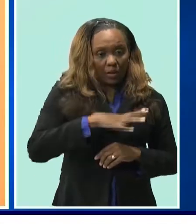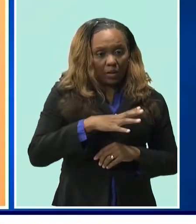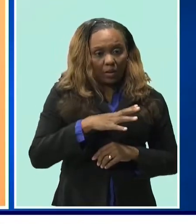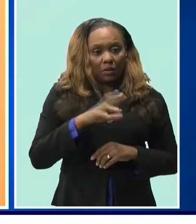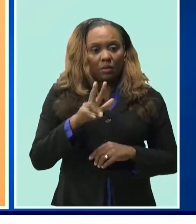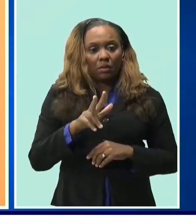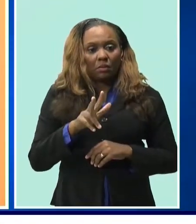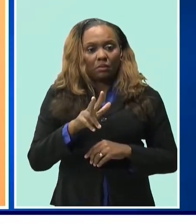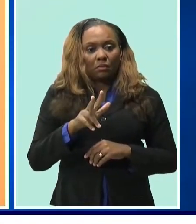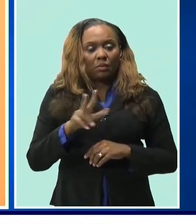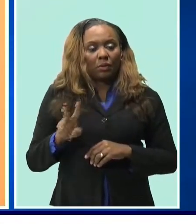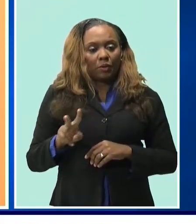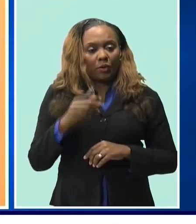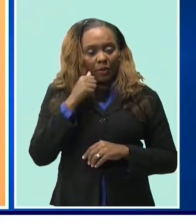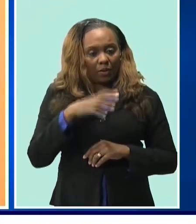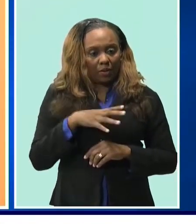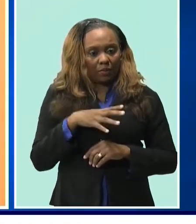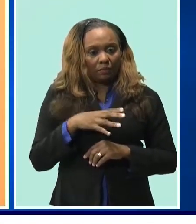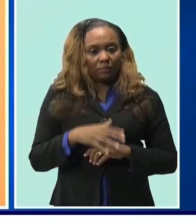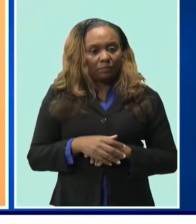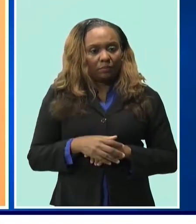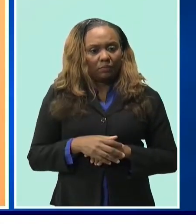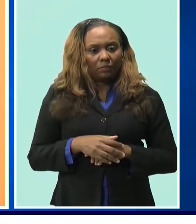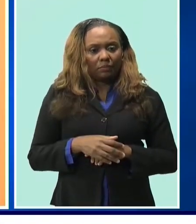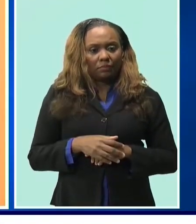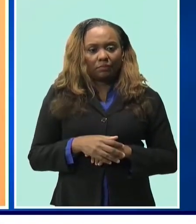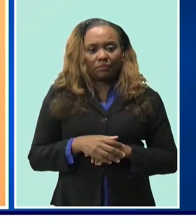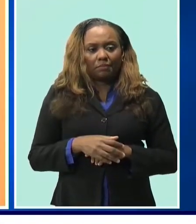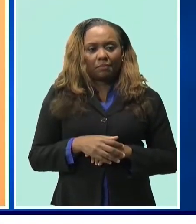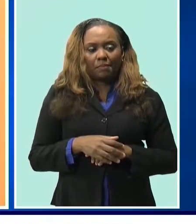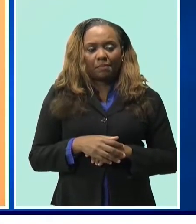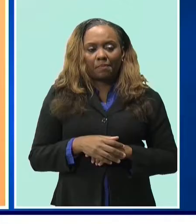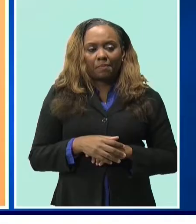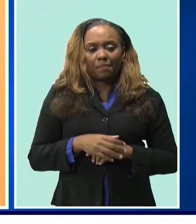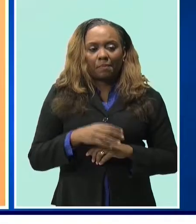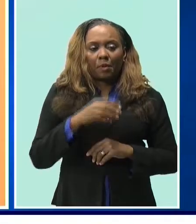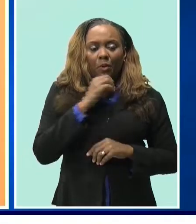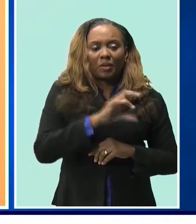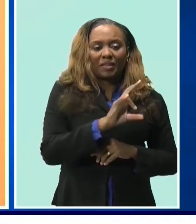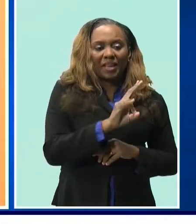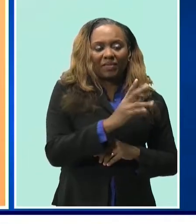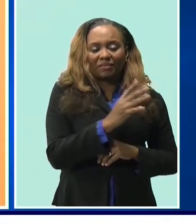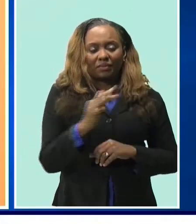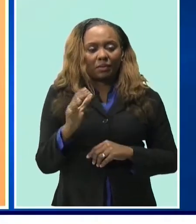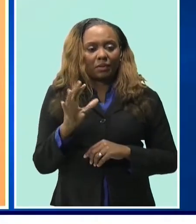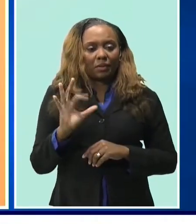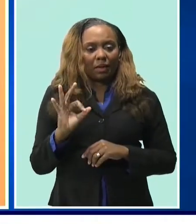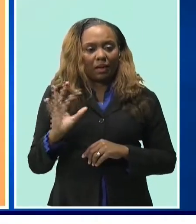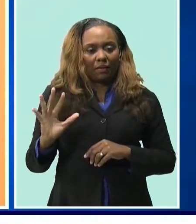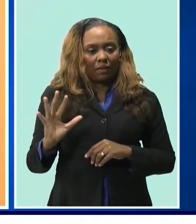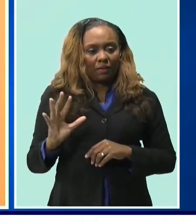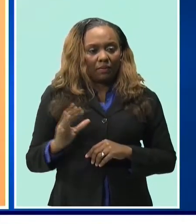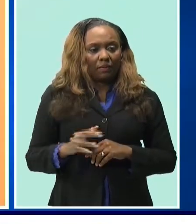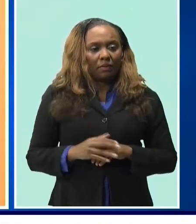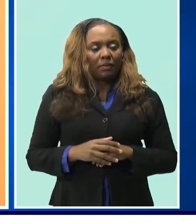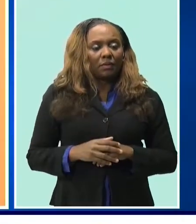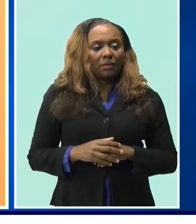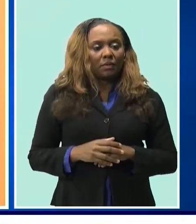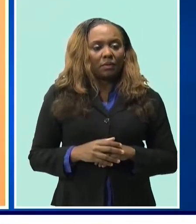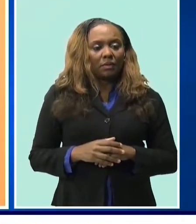females. The age range is 7 to 95 years of age.